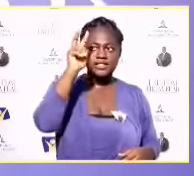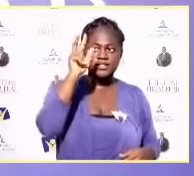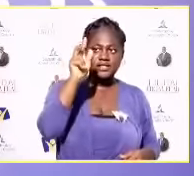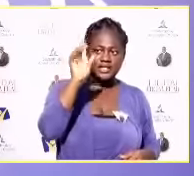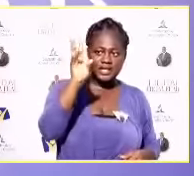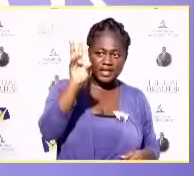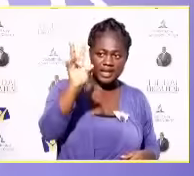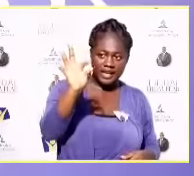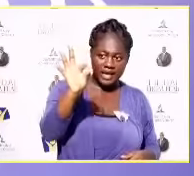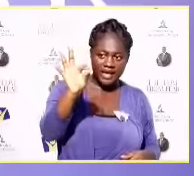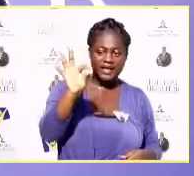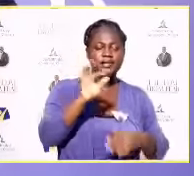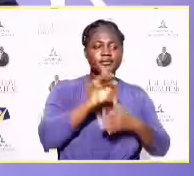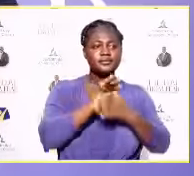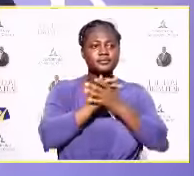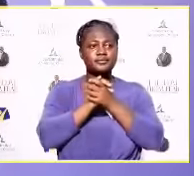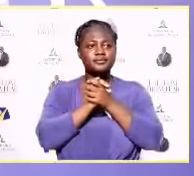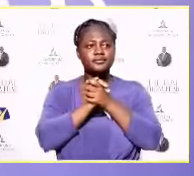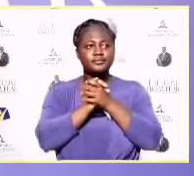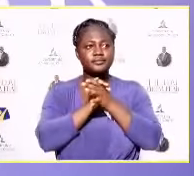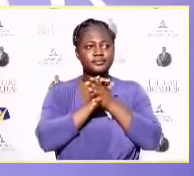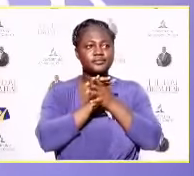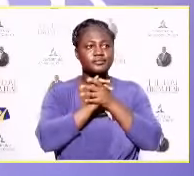Timothy chapter